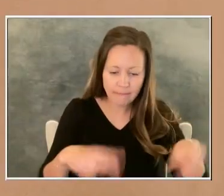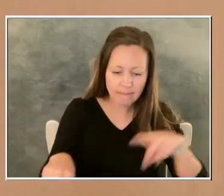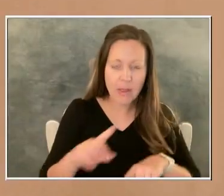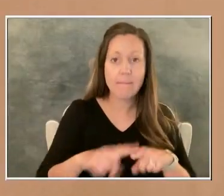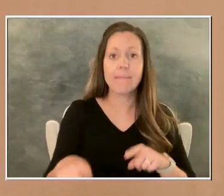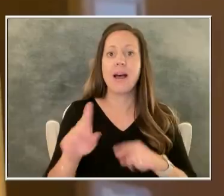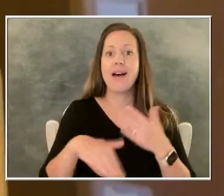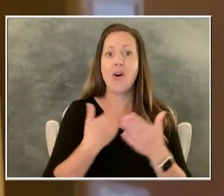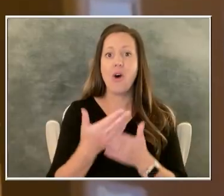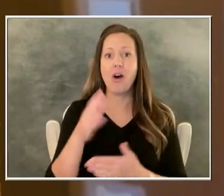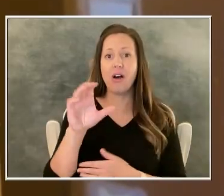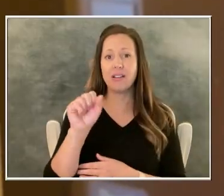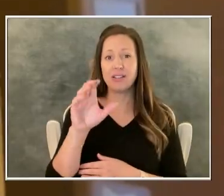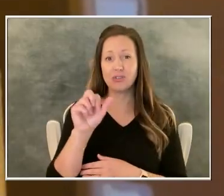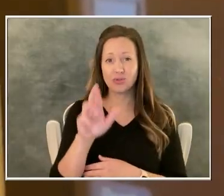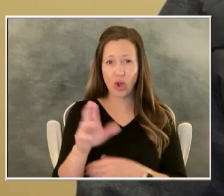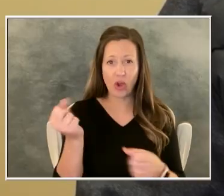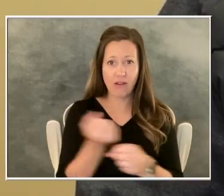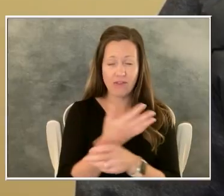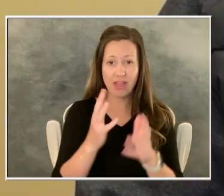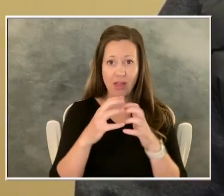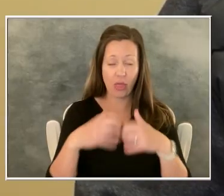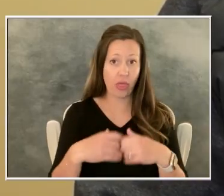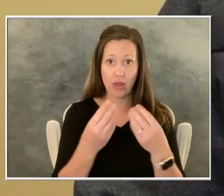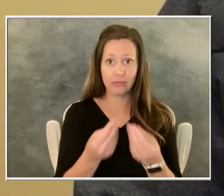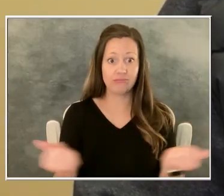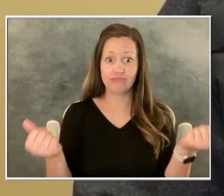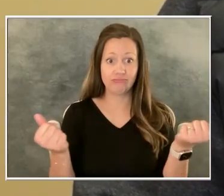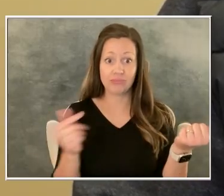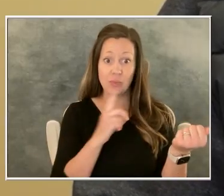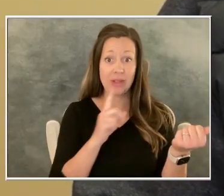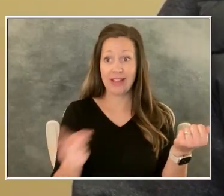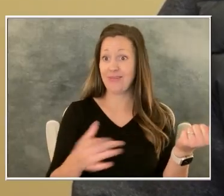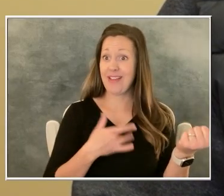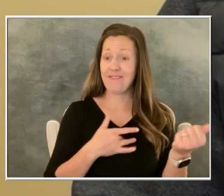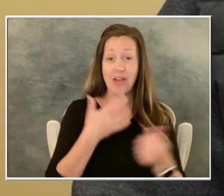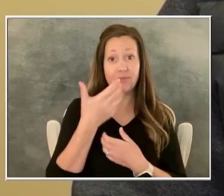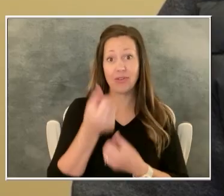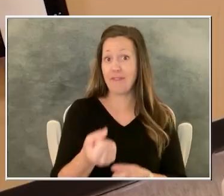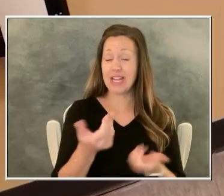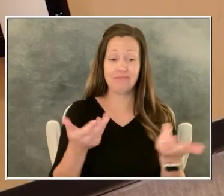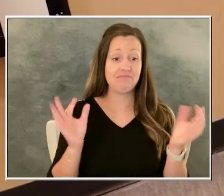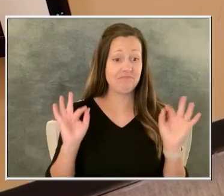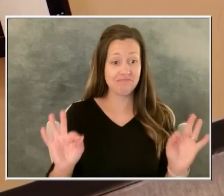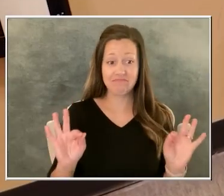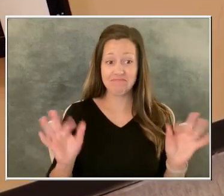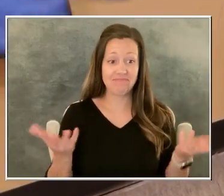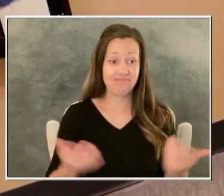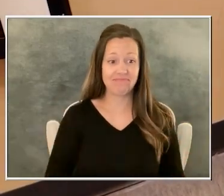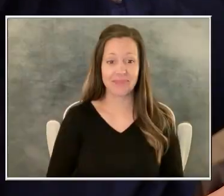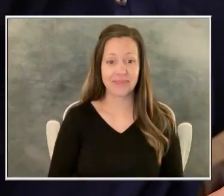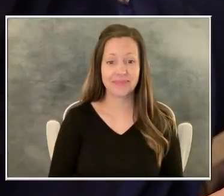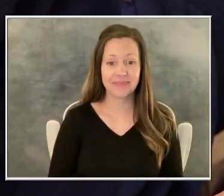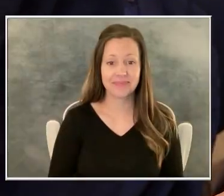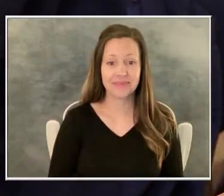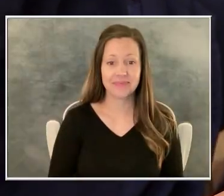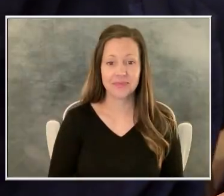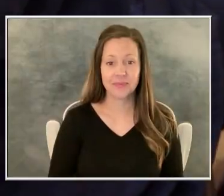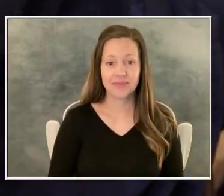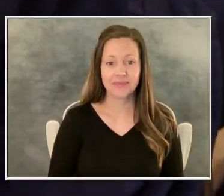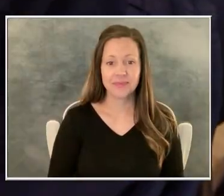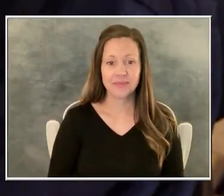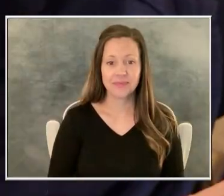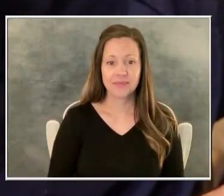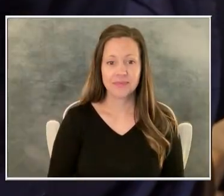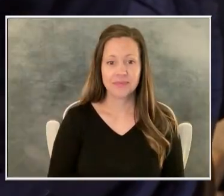tissue. He said there was more than normal, but he felt really confident about it, and so if he feels confident, so do I. That is it. We